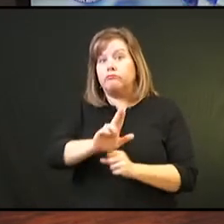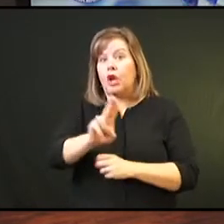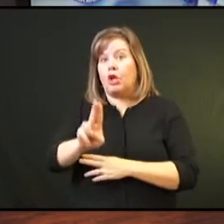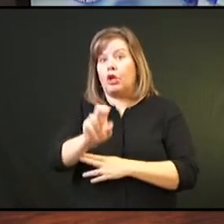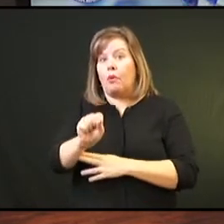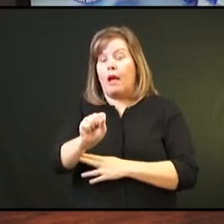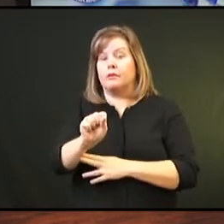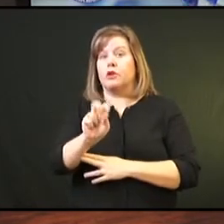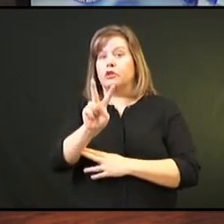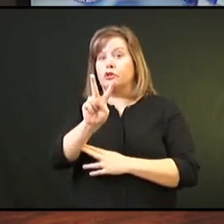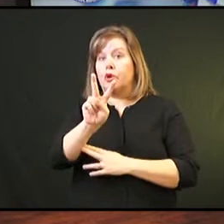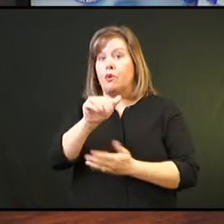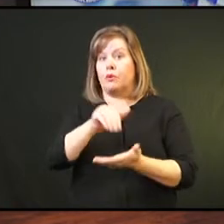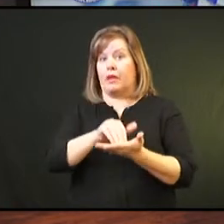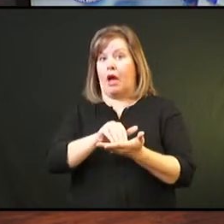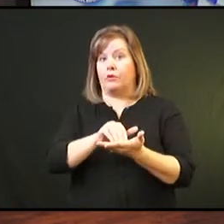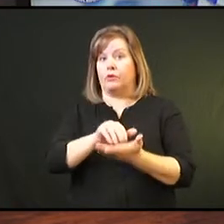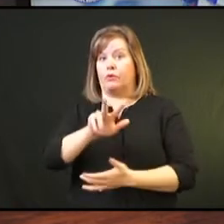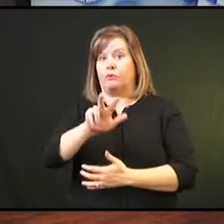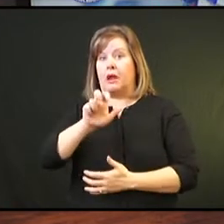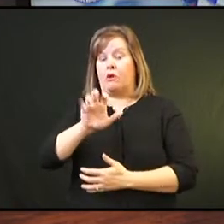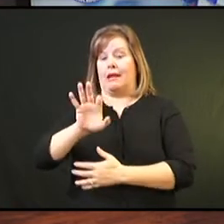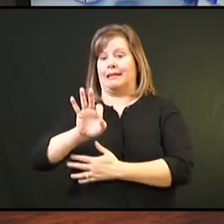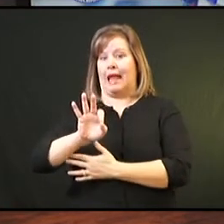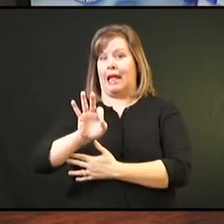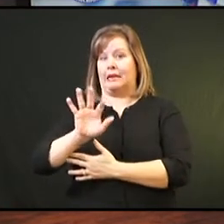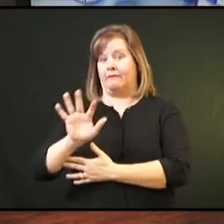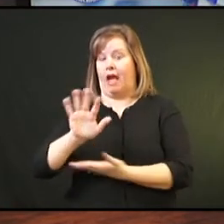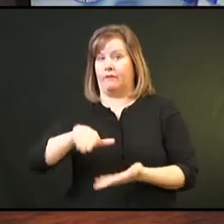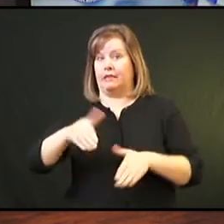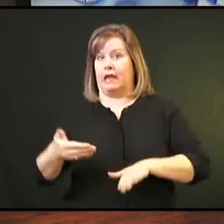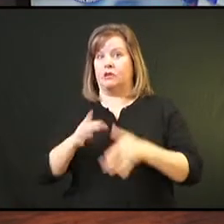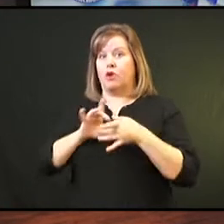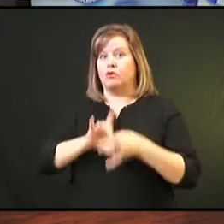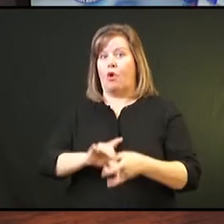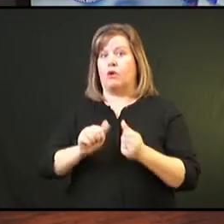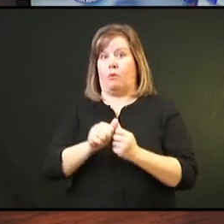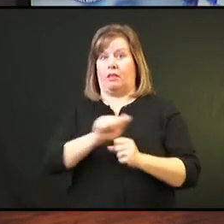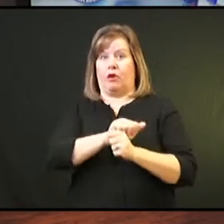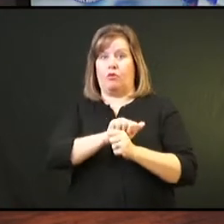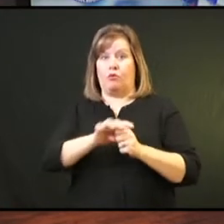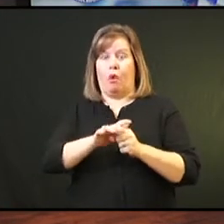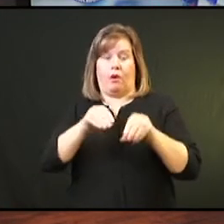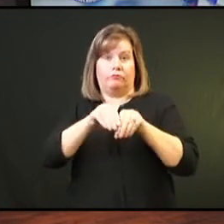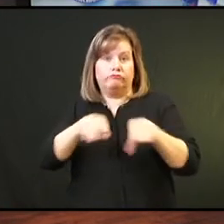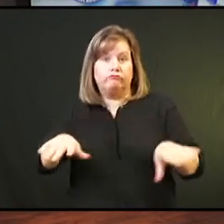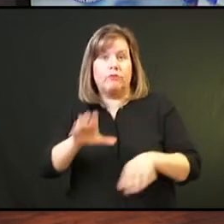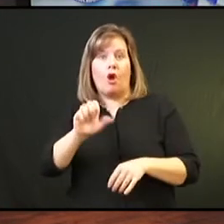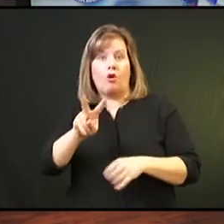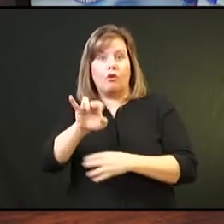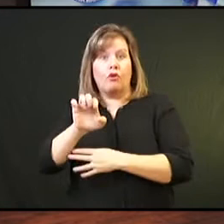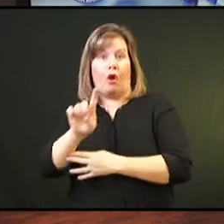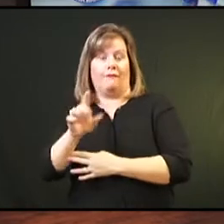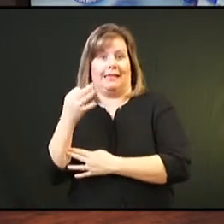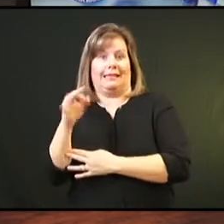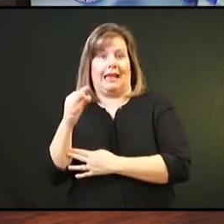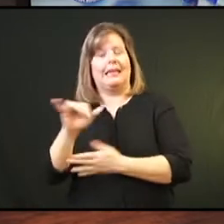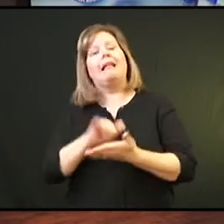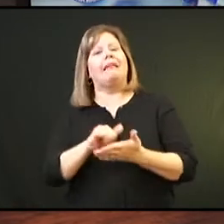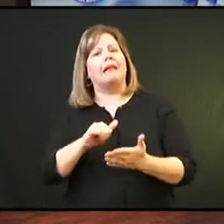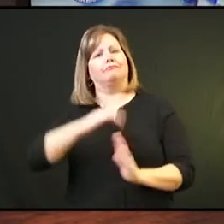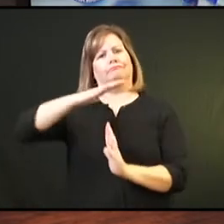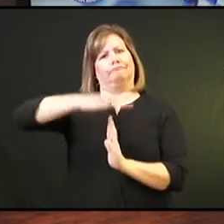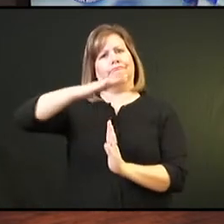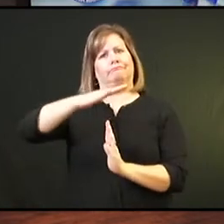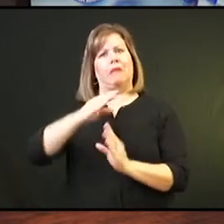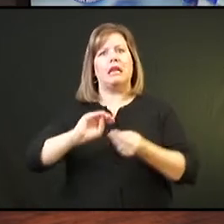2,395 deaths associated with COVID-19. Yesterday, COVID-19 was the #1 killer of Americans, and